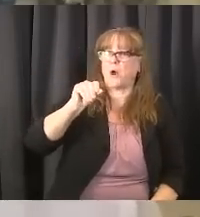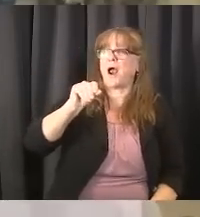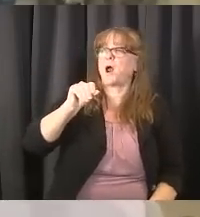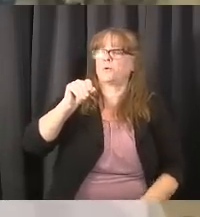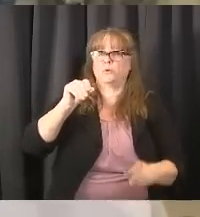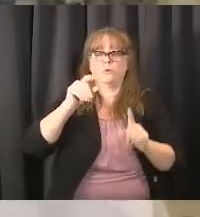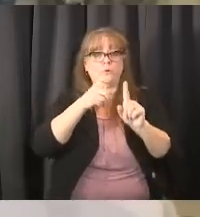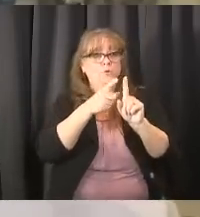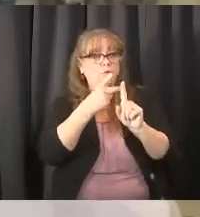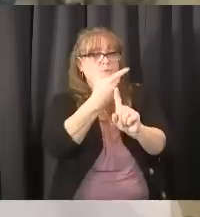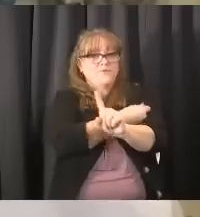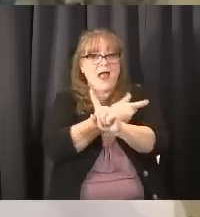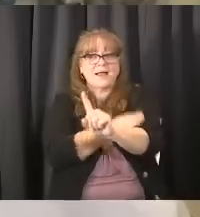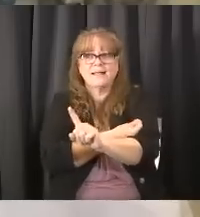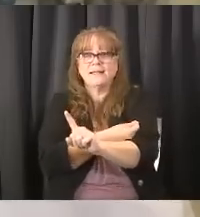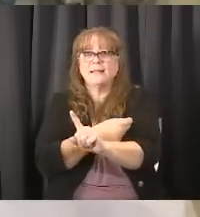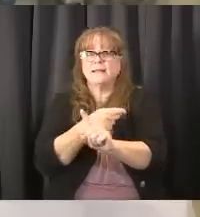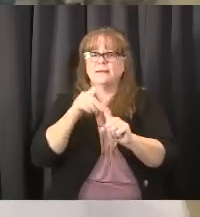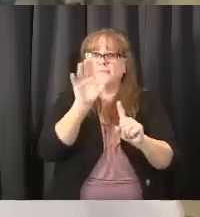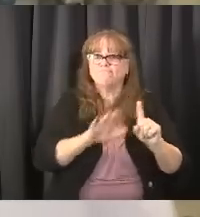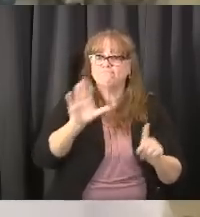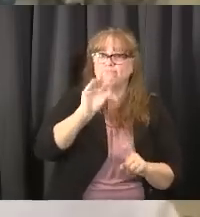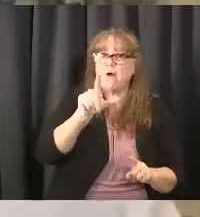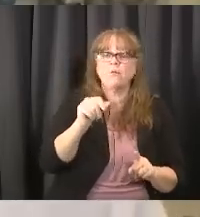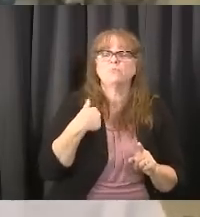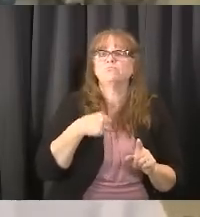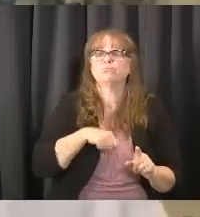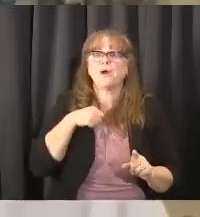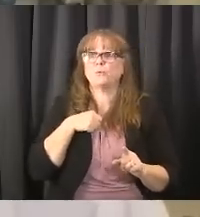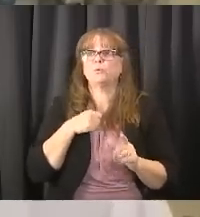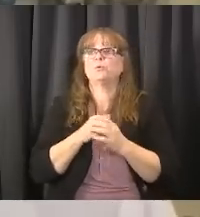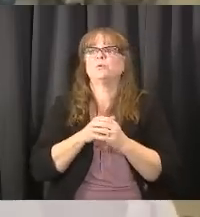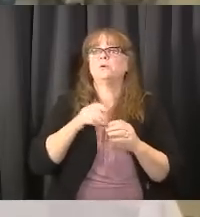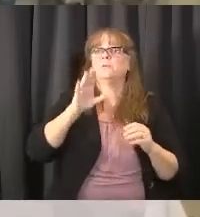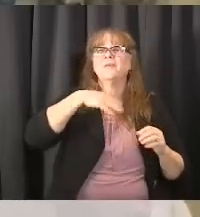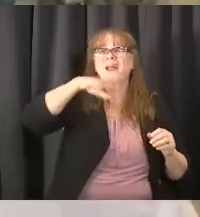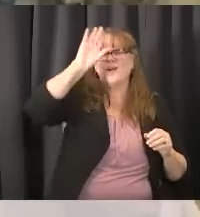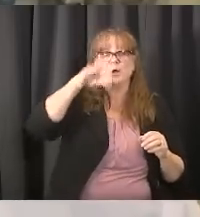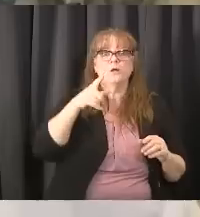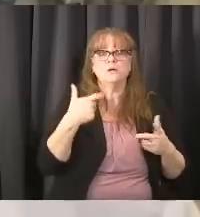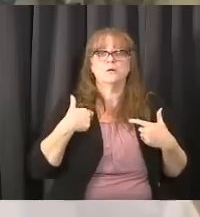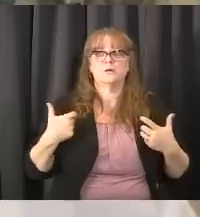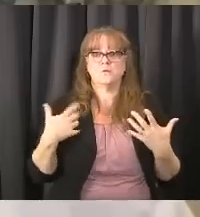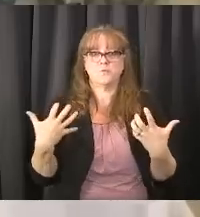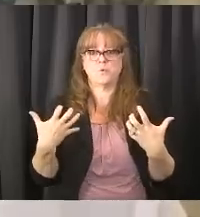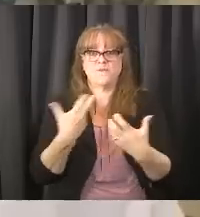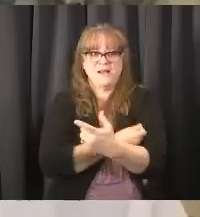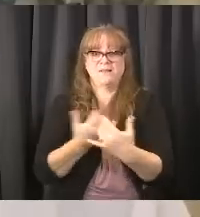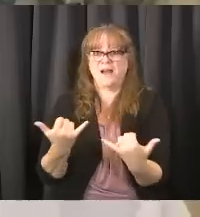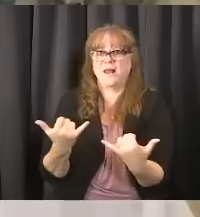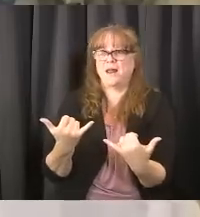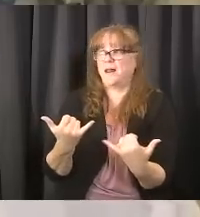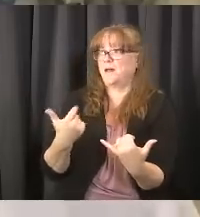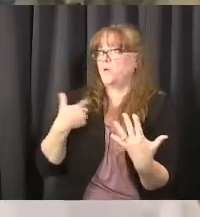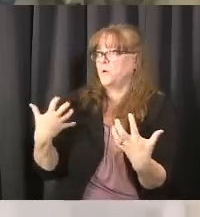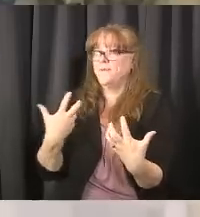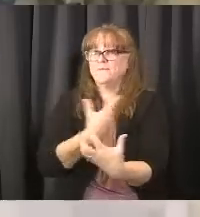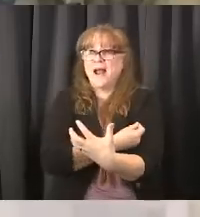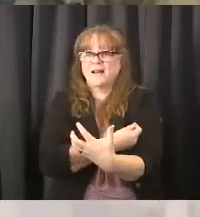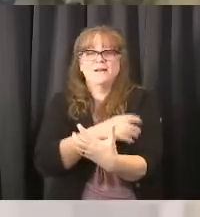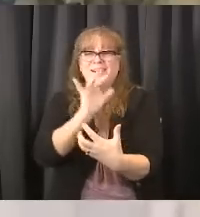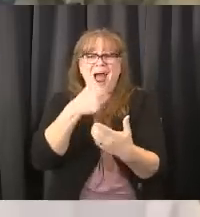is anxious to be vaccinated, and to concur with Mr. Banco and Governor Polis, we are prepared to